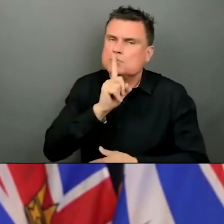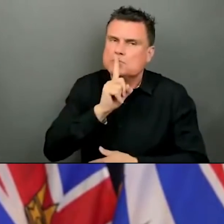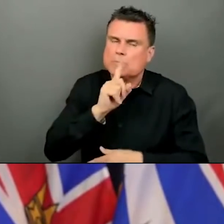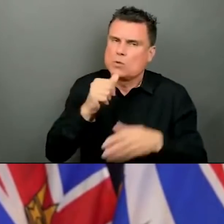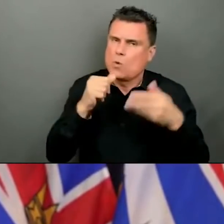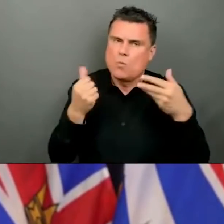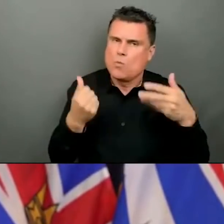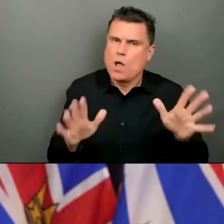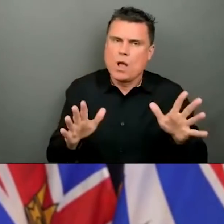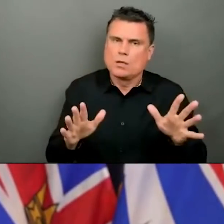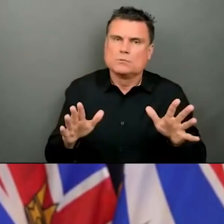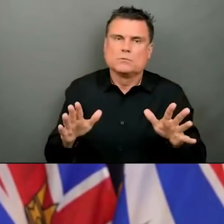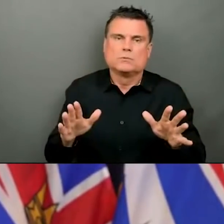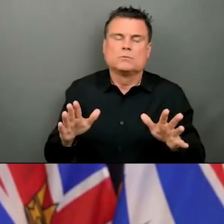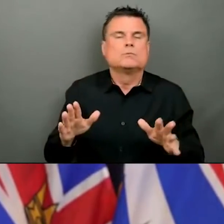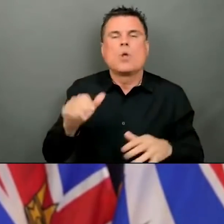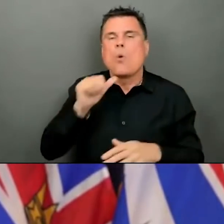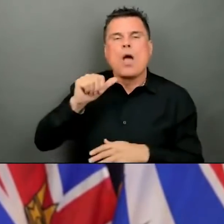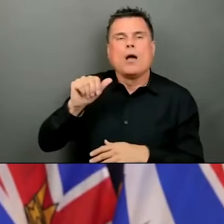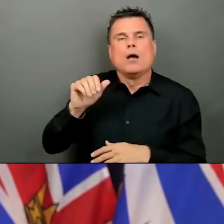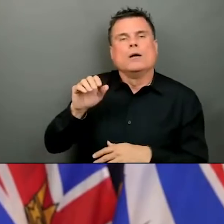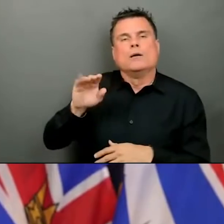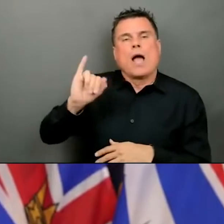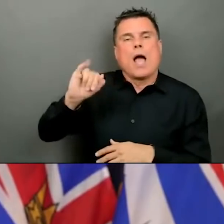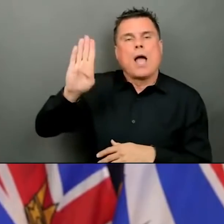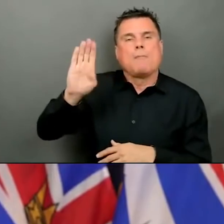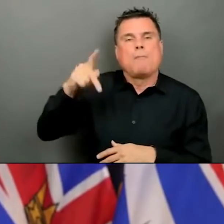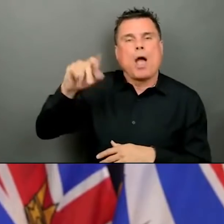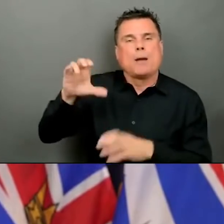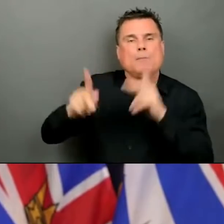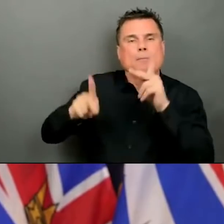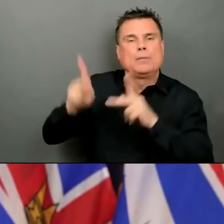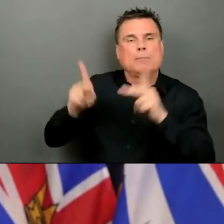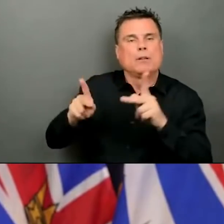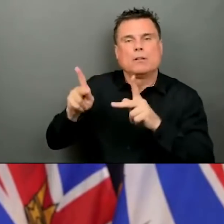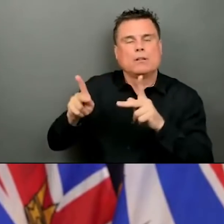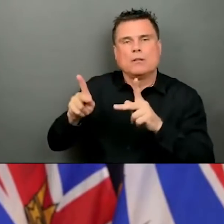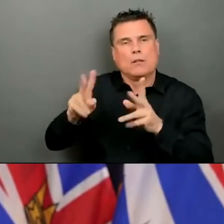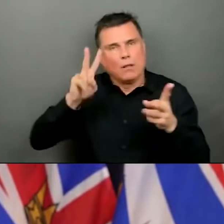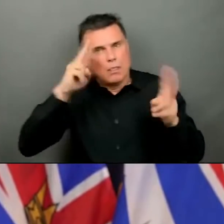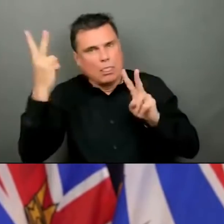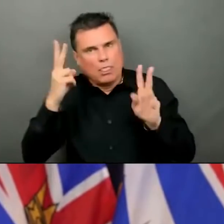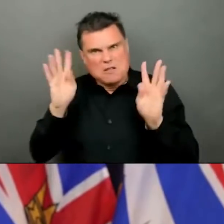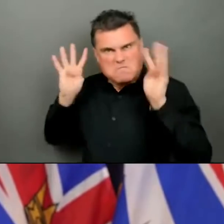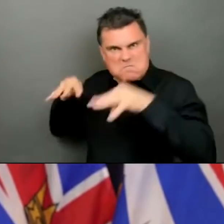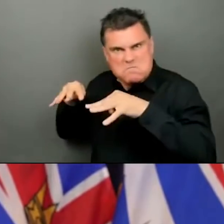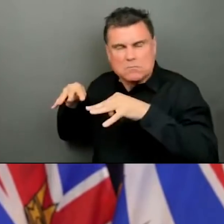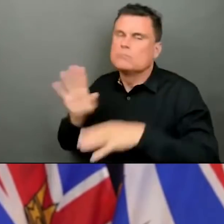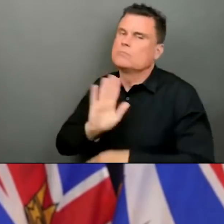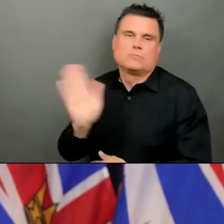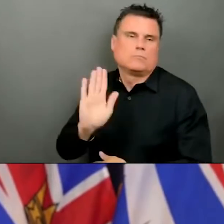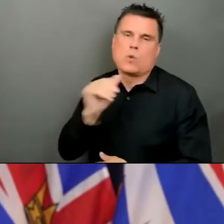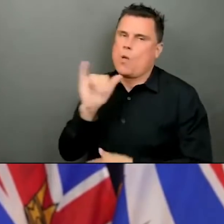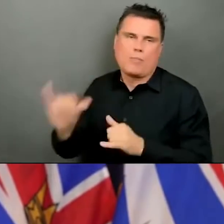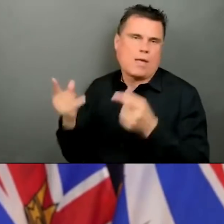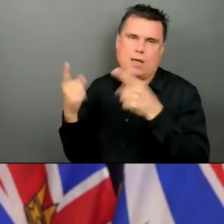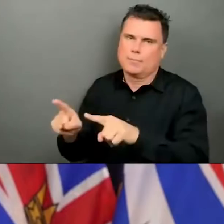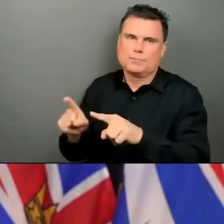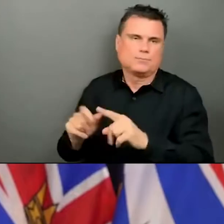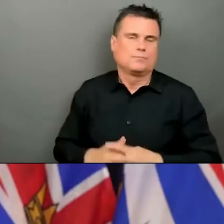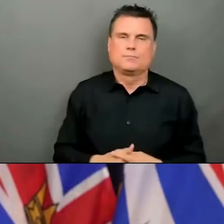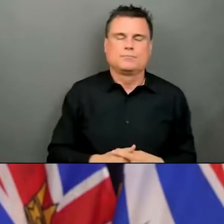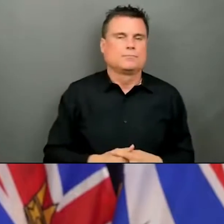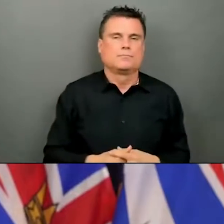that right now. It's for that small group of people that are not listening, are not paying attention, and putting their fellow members of the community at